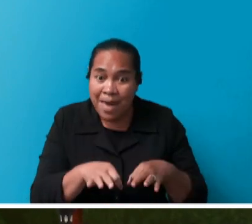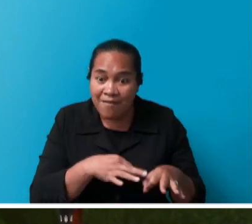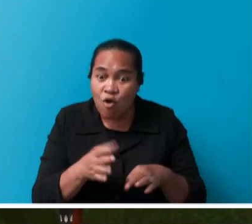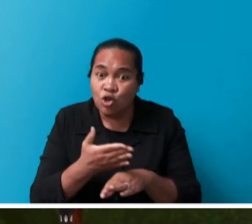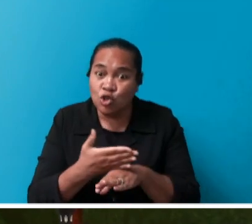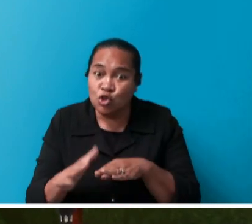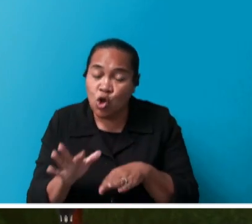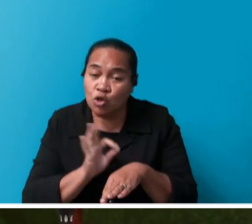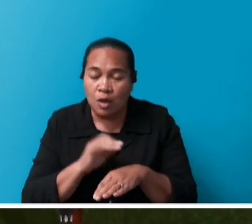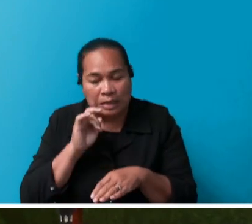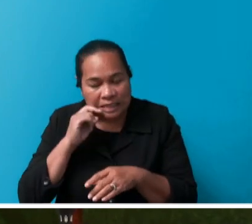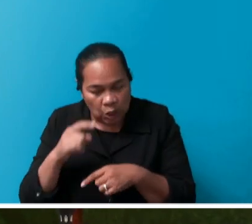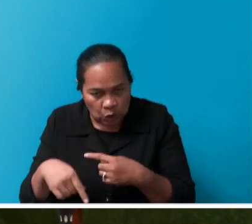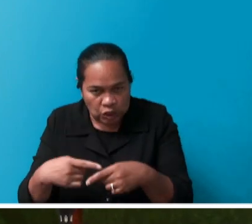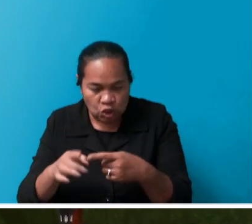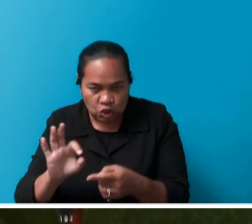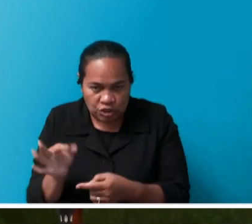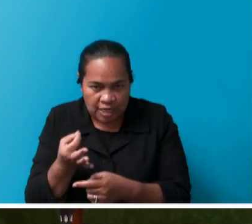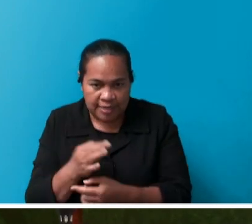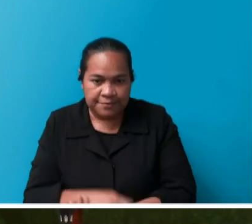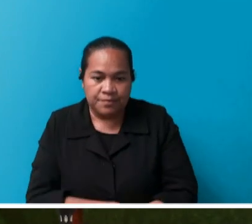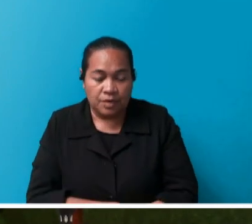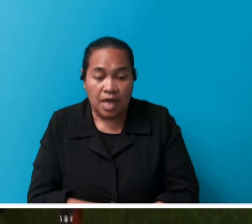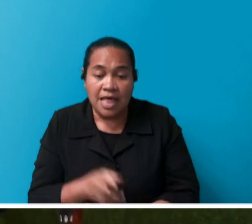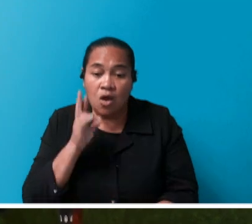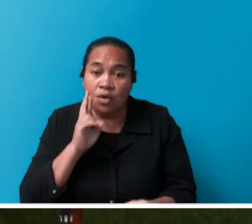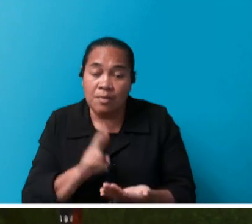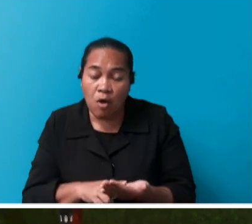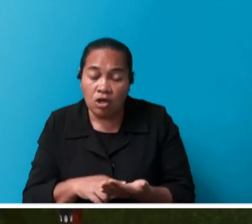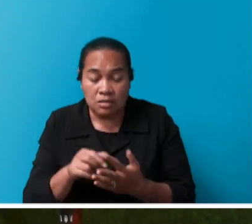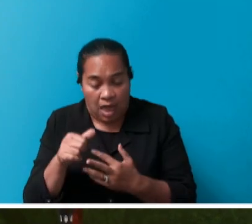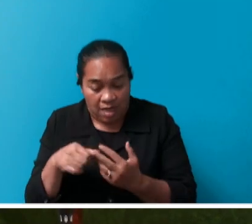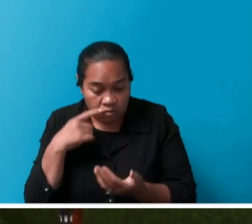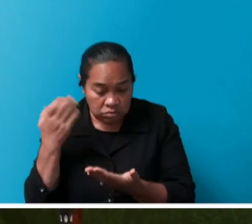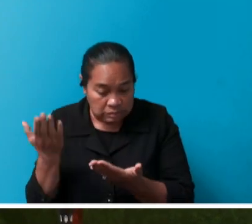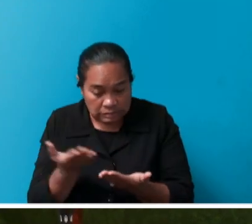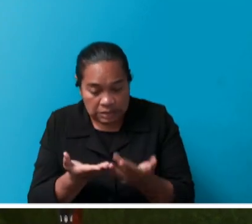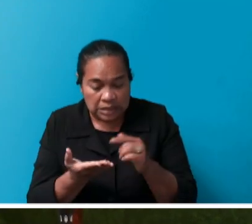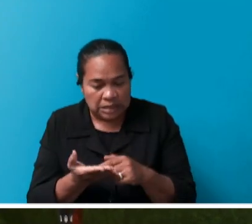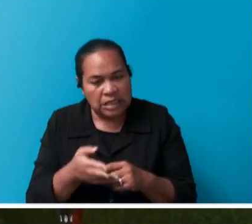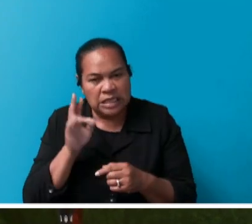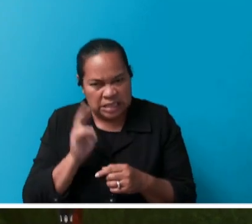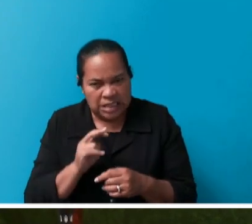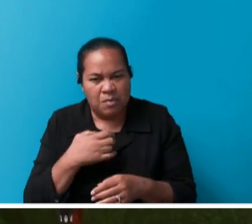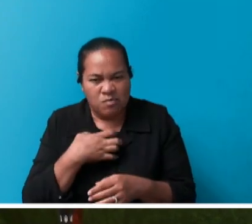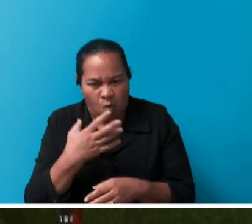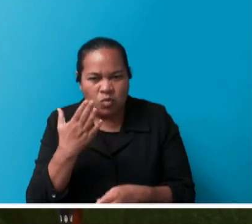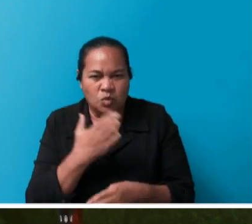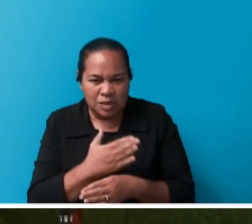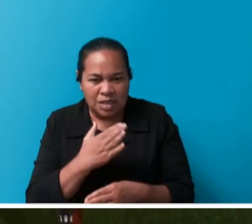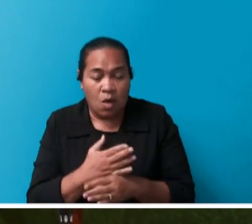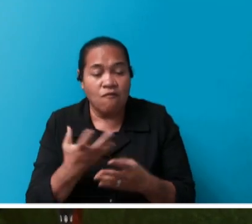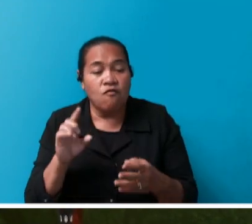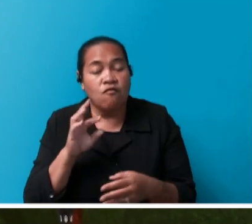hospital continue. PIP report will now guide the need and the much needed work that will be undertaken at the